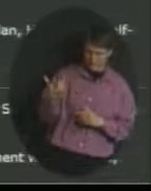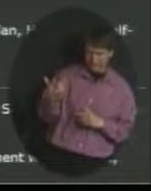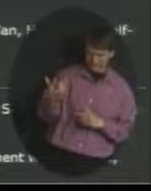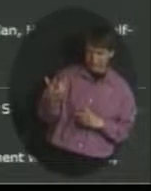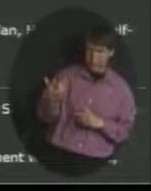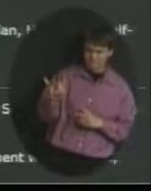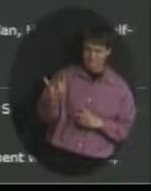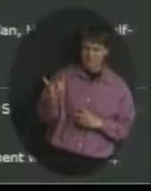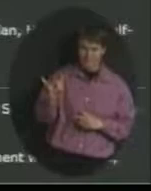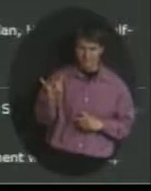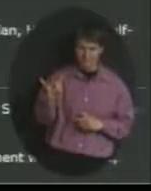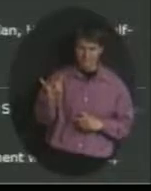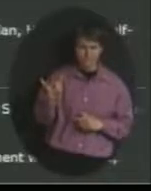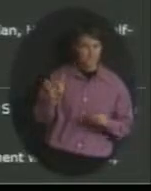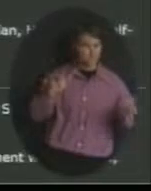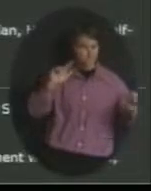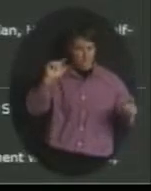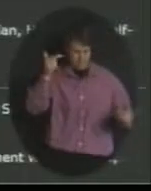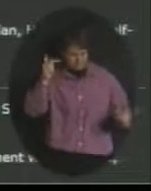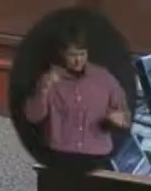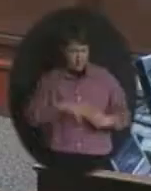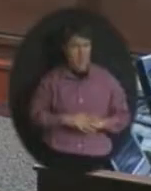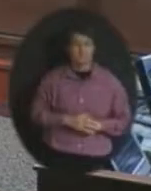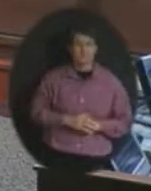5.08. Second.